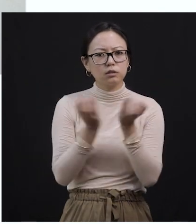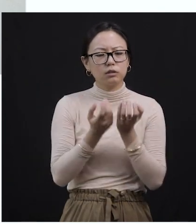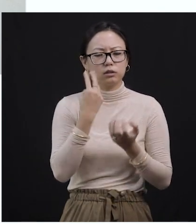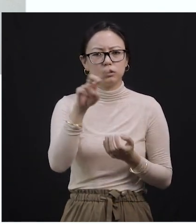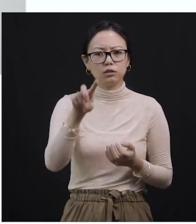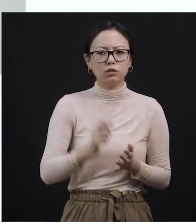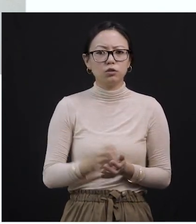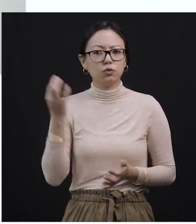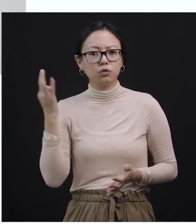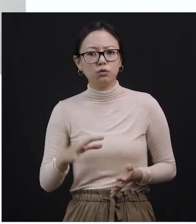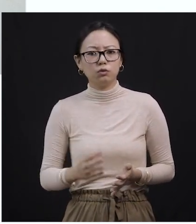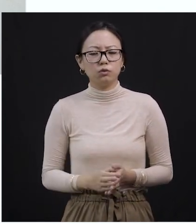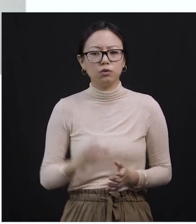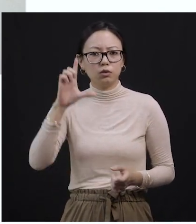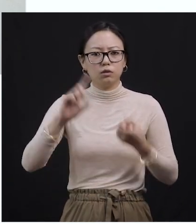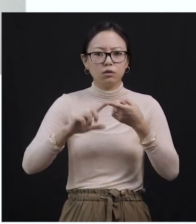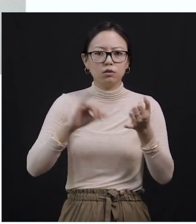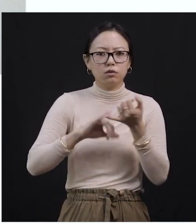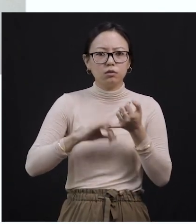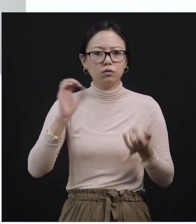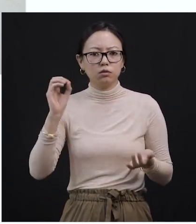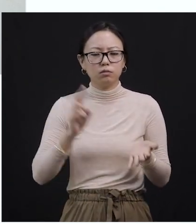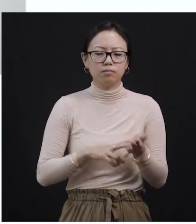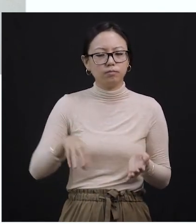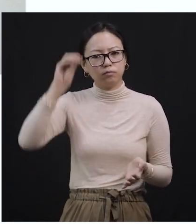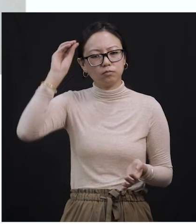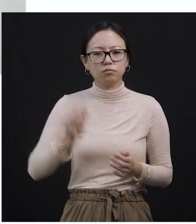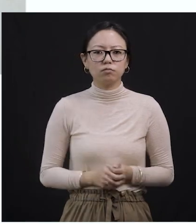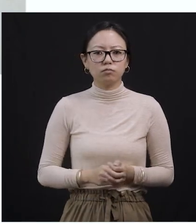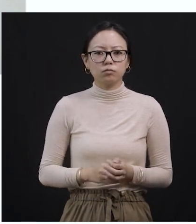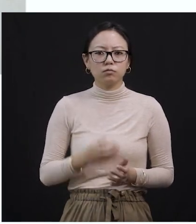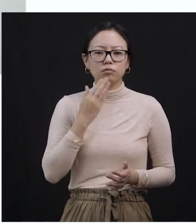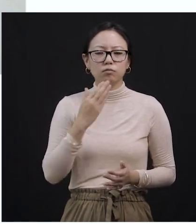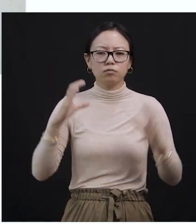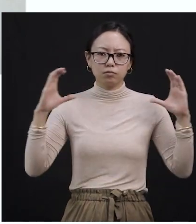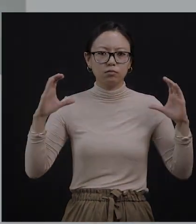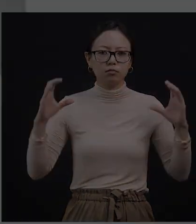lesson for you. So please do study hard and stay safe. Thank you so much. See you again very soon.